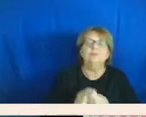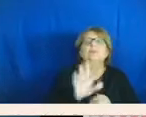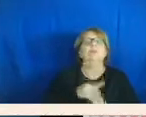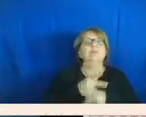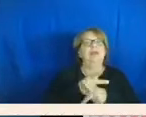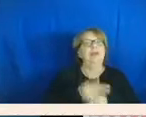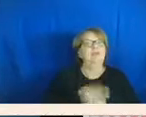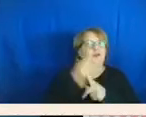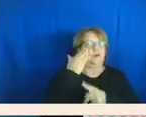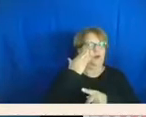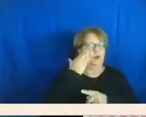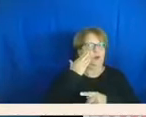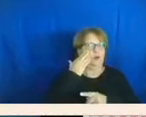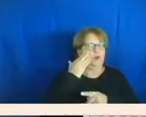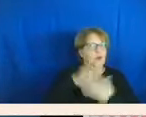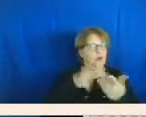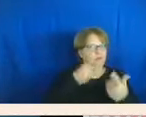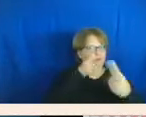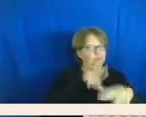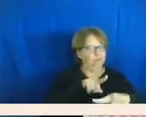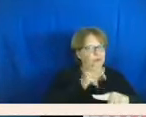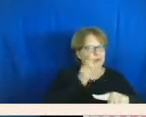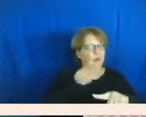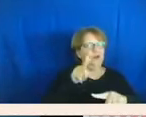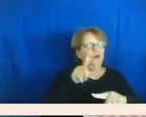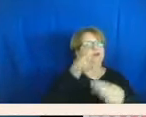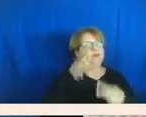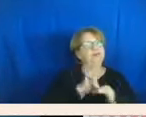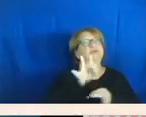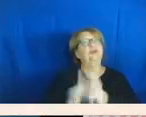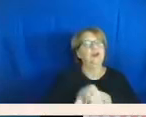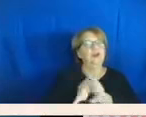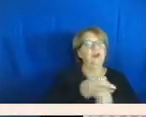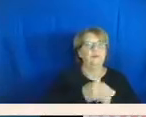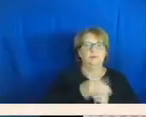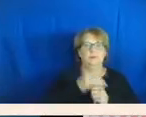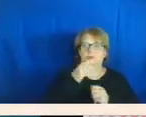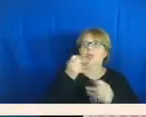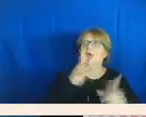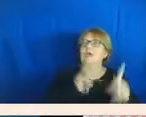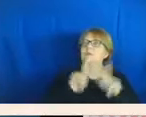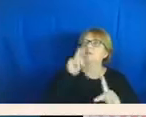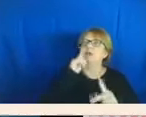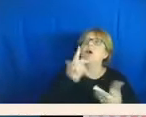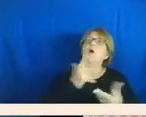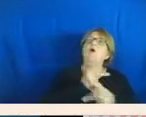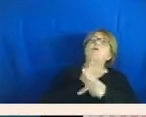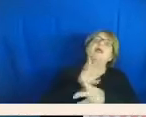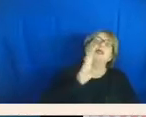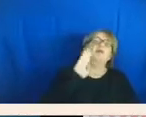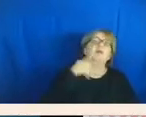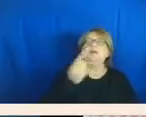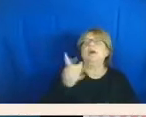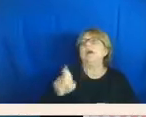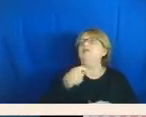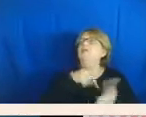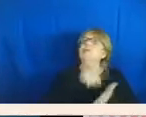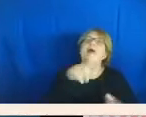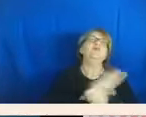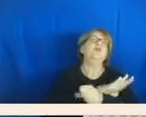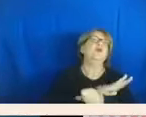into when you defer. That, you know, a lot of people think their lenders will tell them you have to pay the full balance at the end of 3 months.